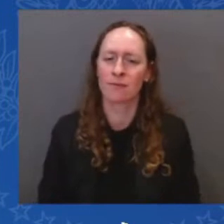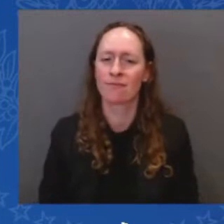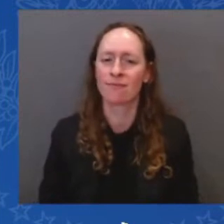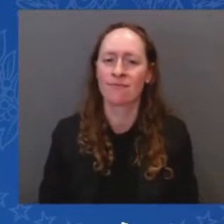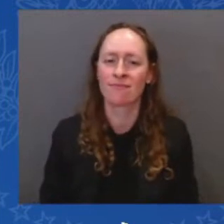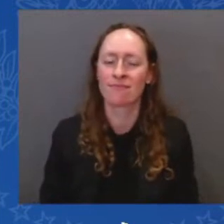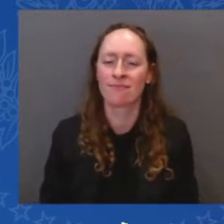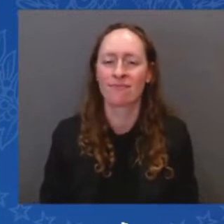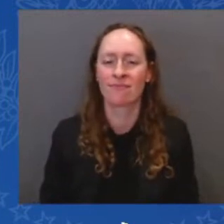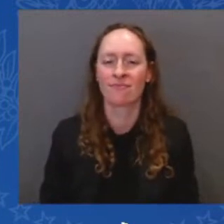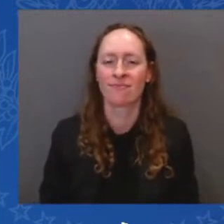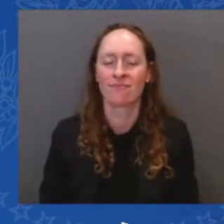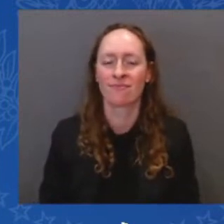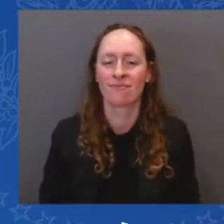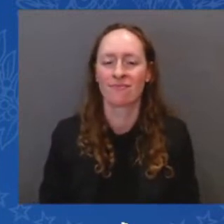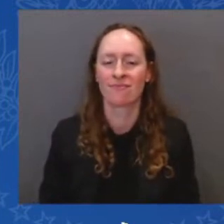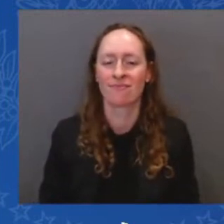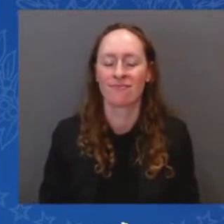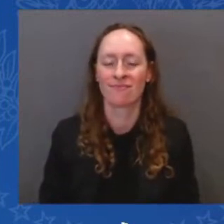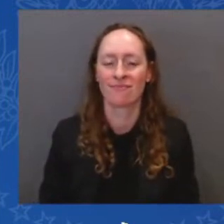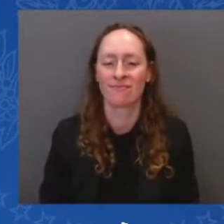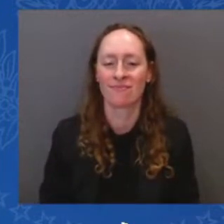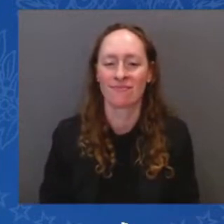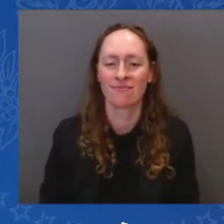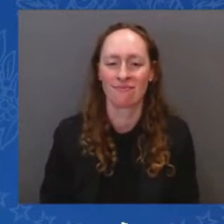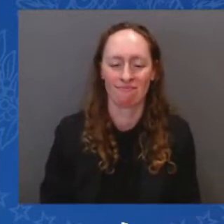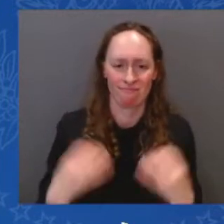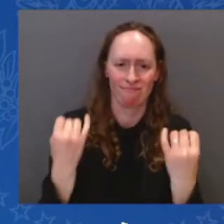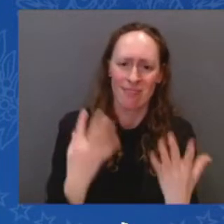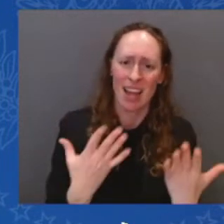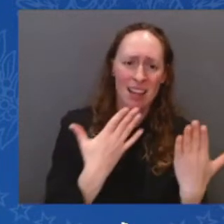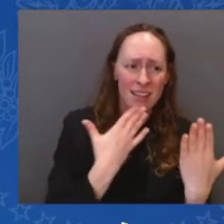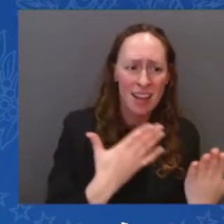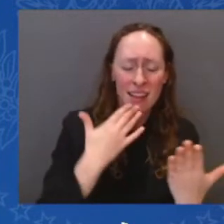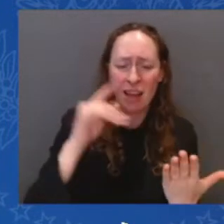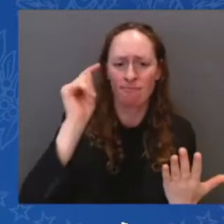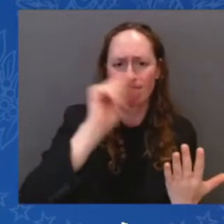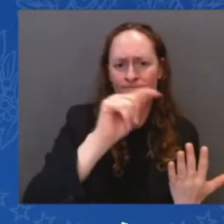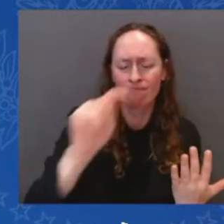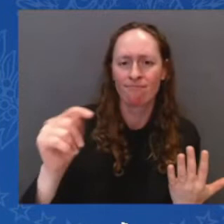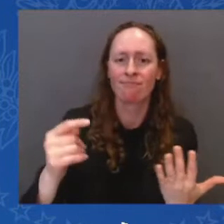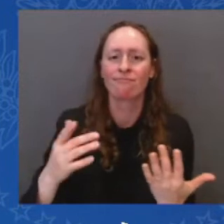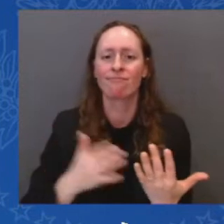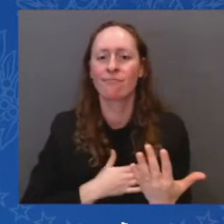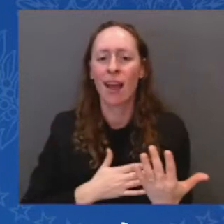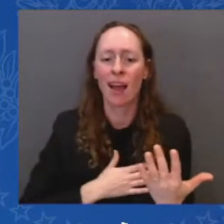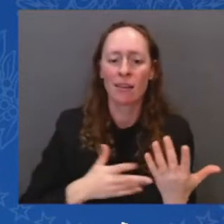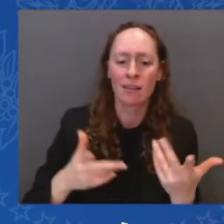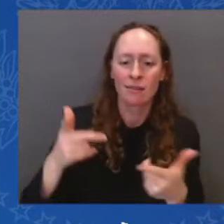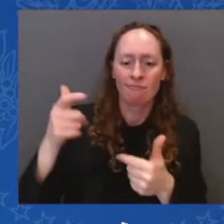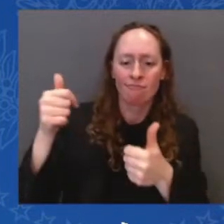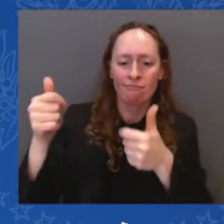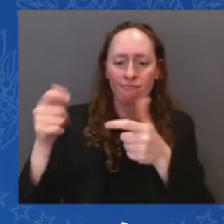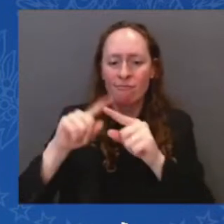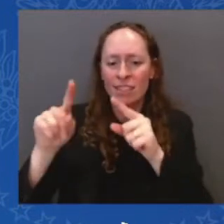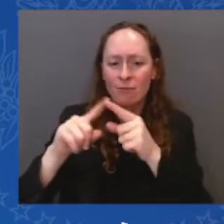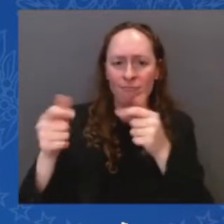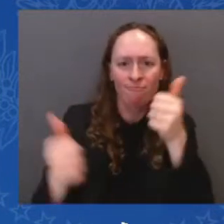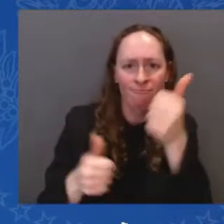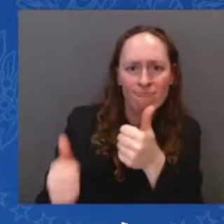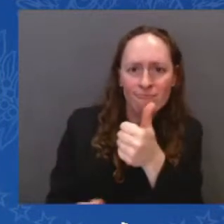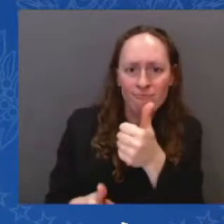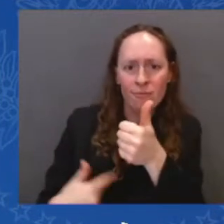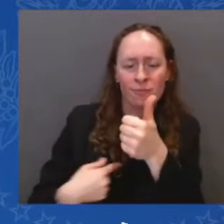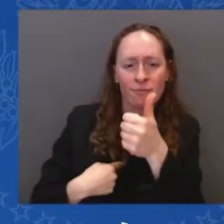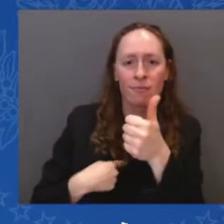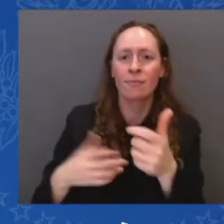and non-commissioned officers, many of whom are here today. My teammates at platoon and company, battalion, brigade, division,